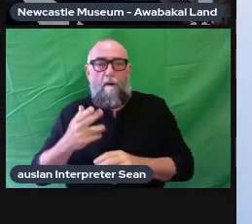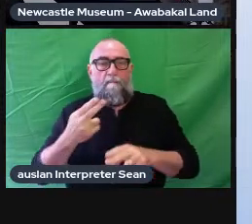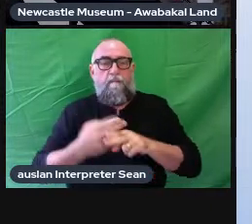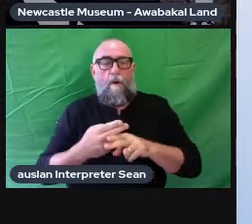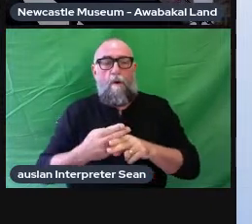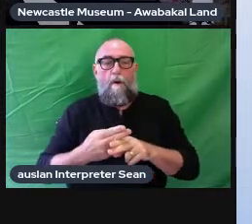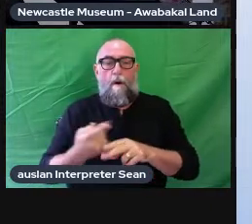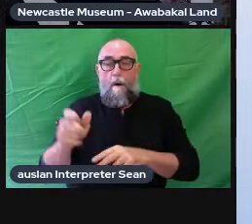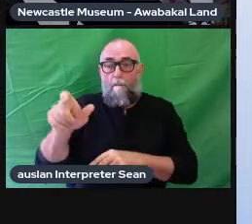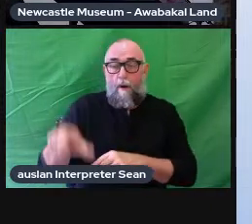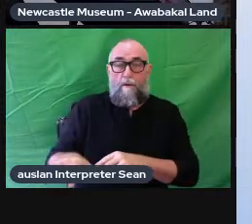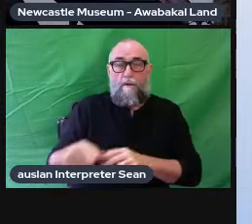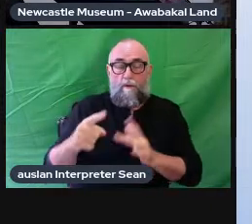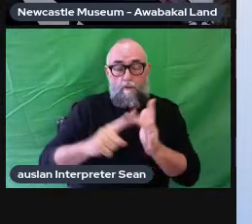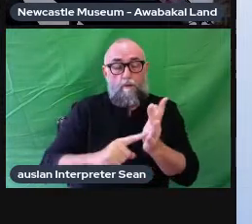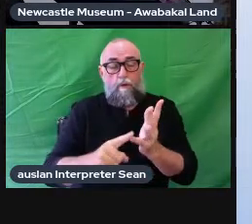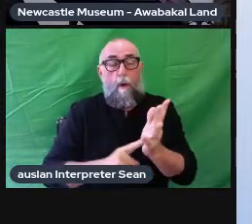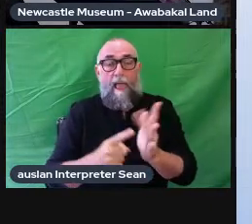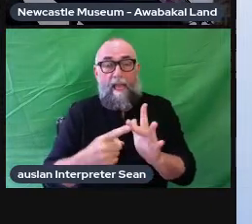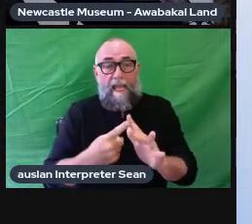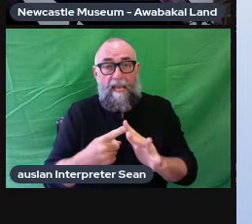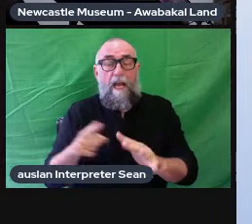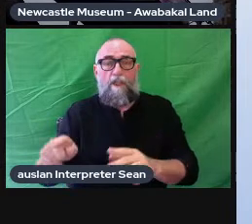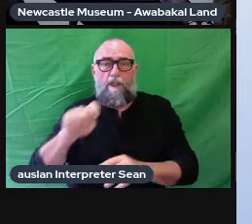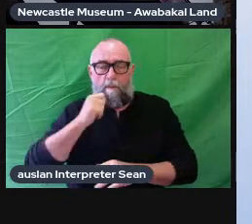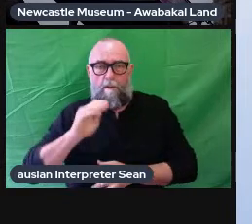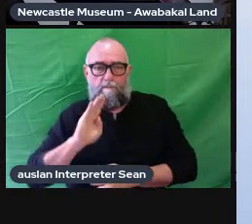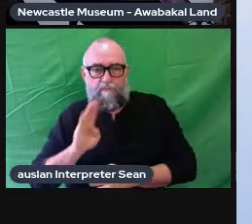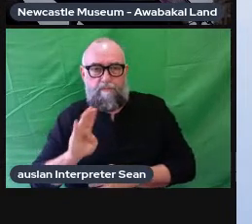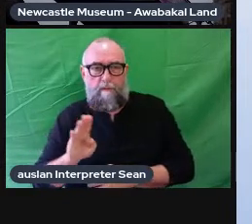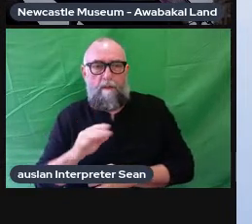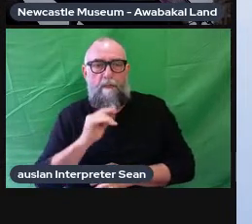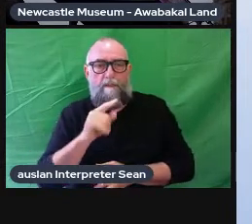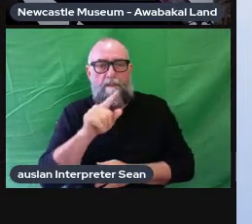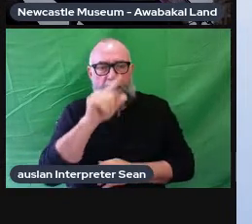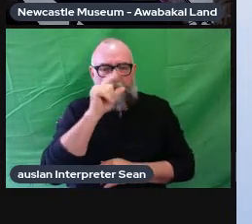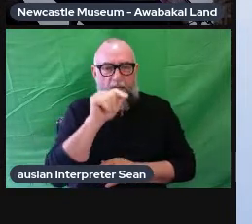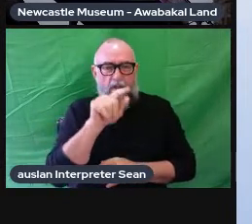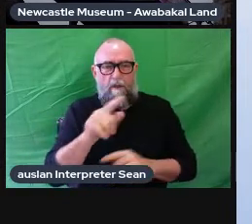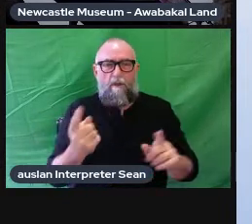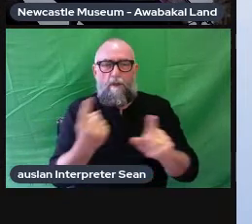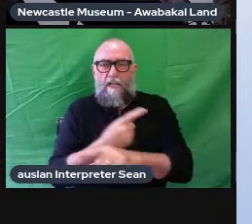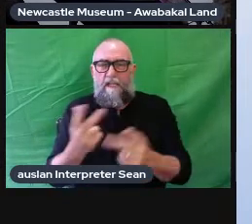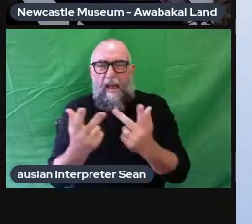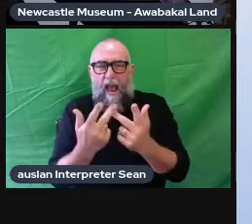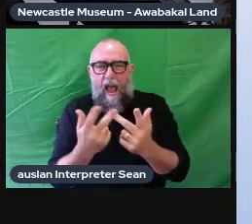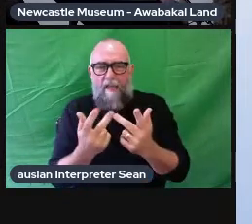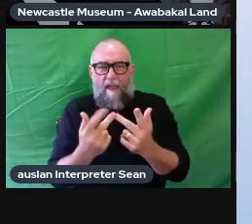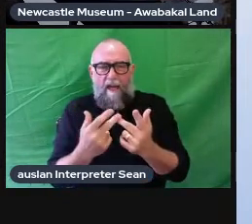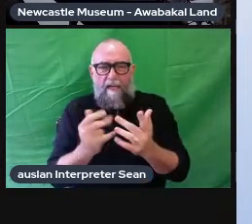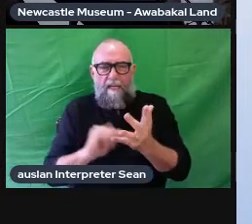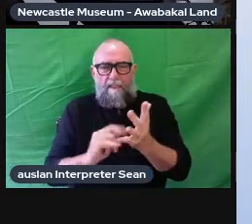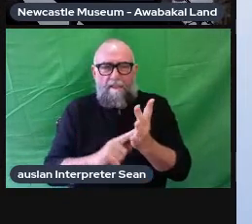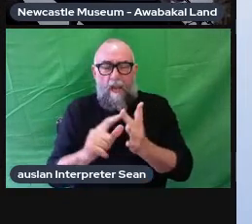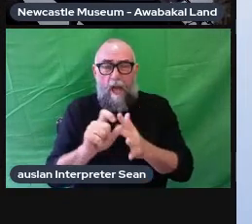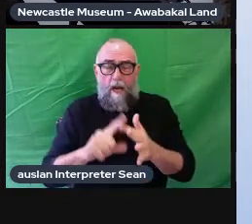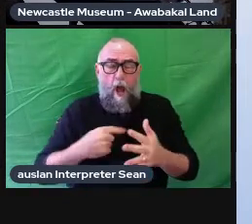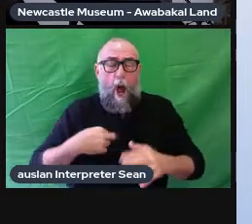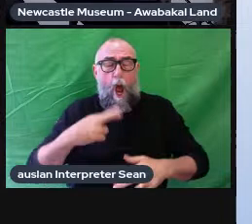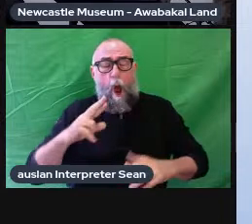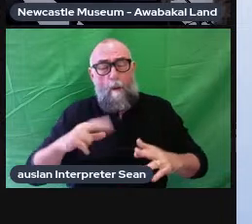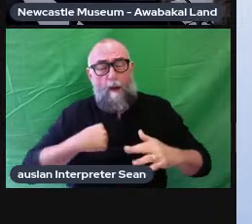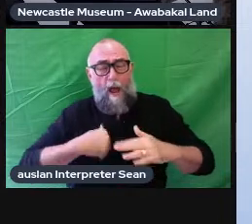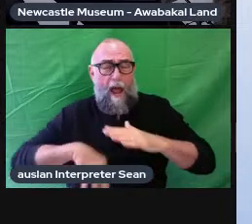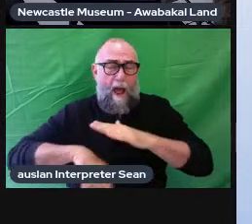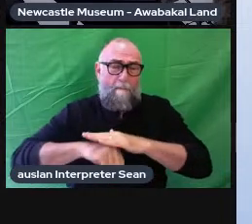consumer research partner of ours. So could you swap it to the one that looks like HMRI slides? And hopefully I loaded them up on there. But in any